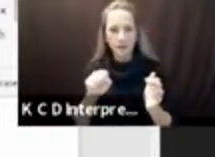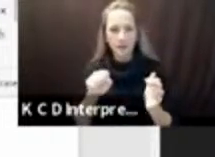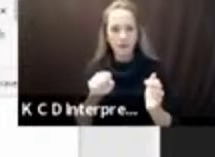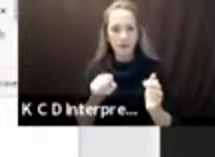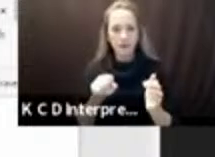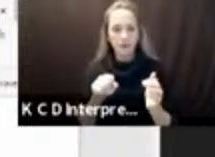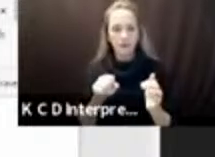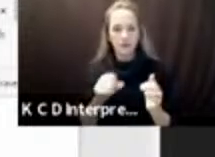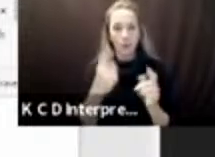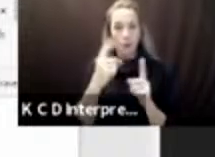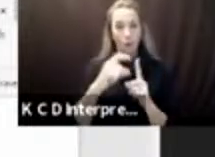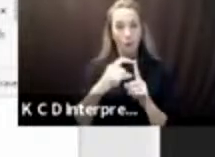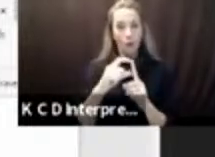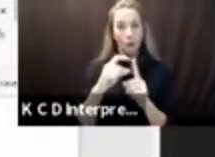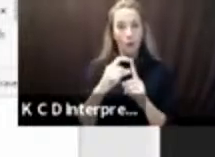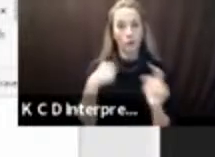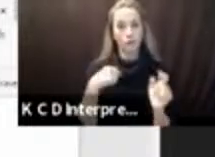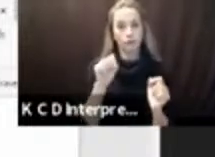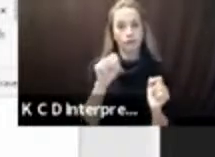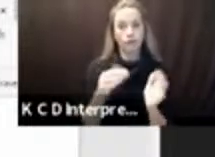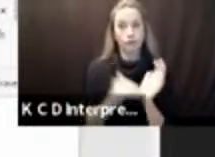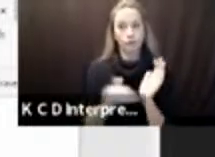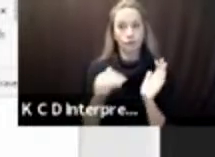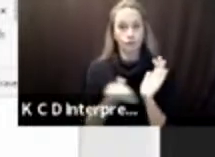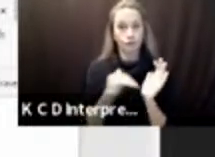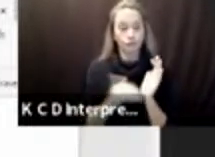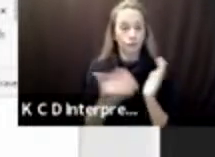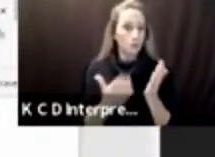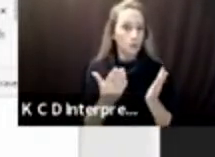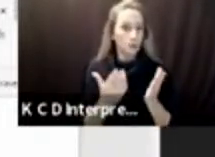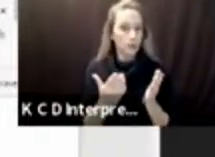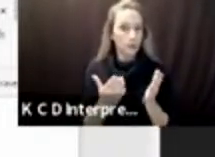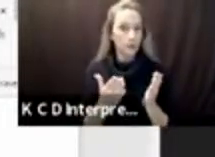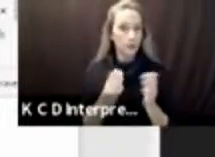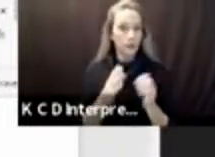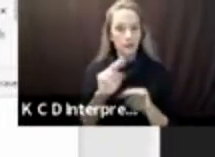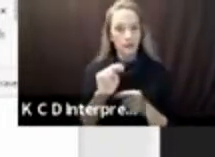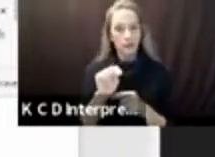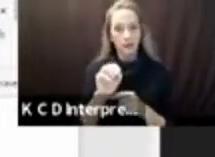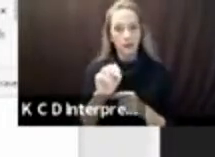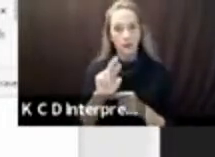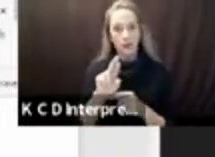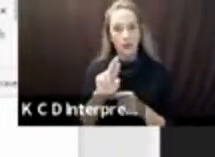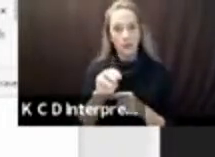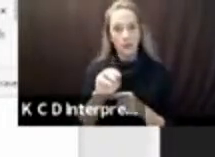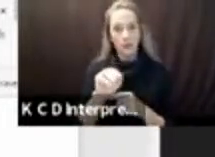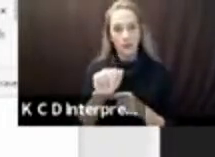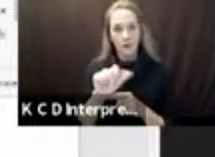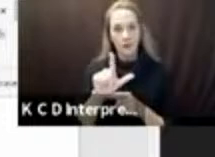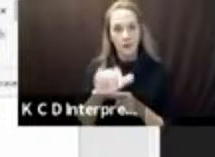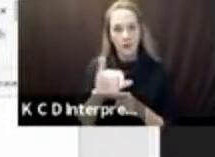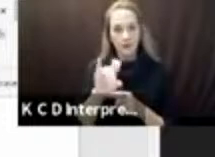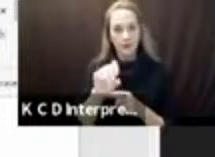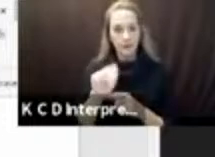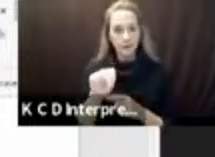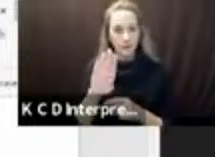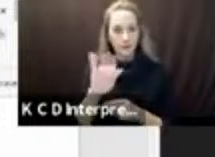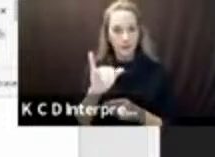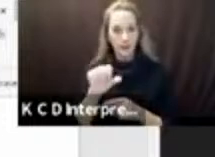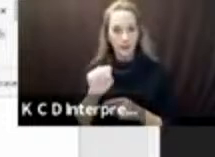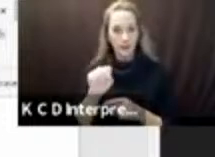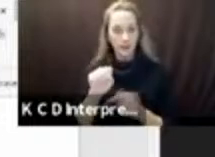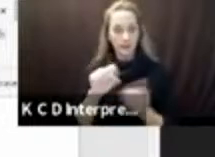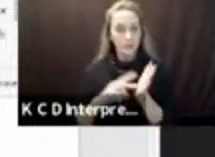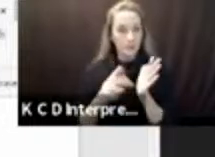and one word I'll probably use several times in the coming weeks, is normalization bias, or 2 words, normalization bias, is that, you